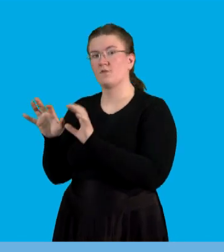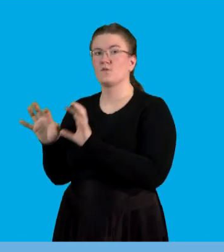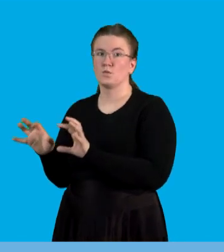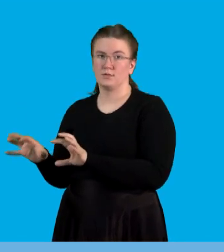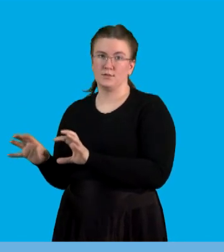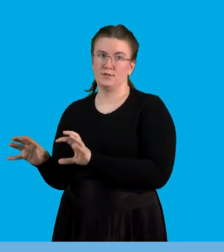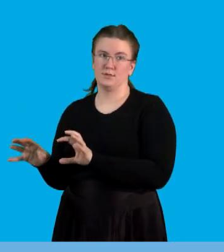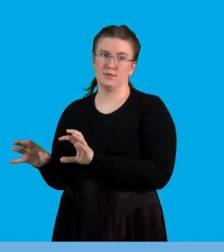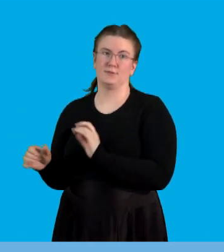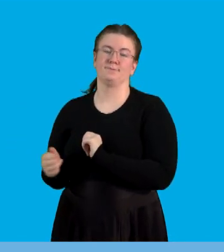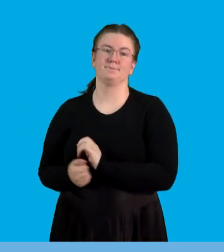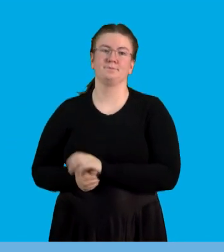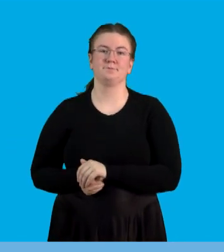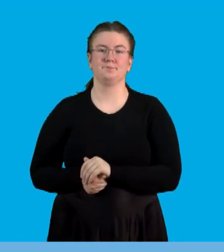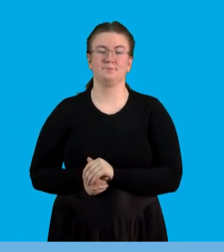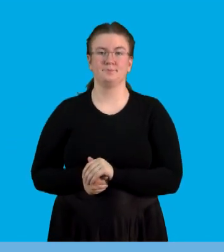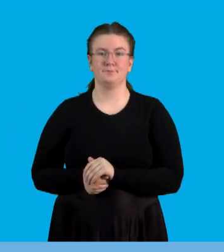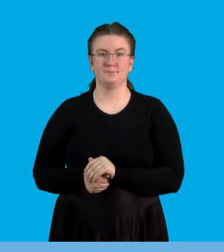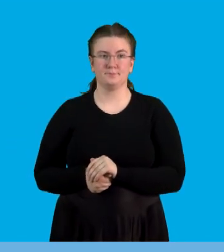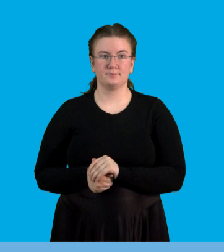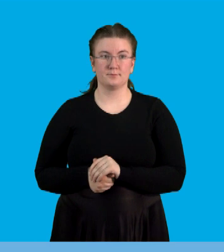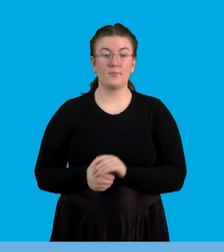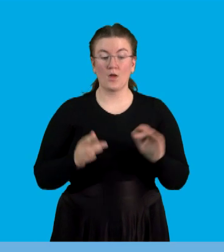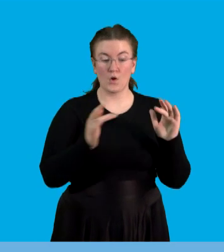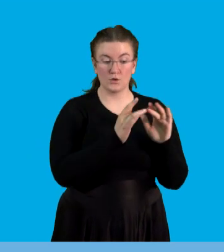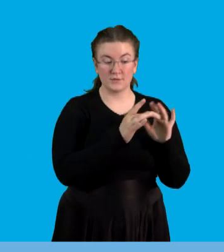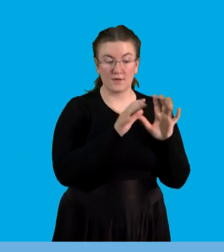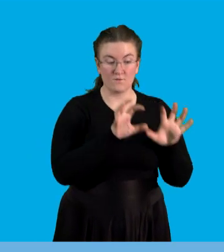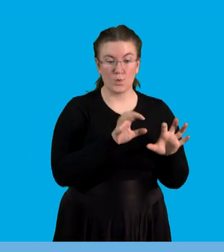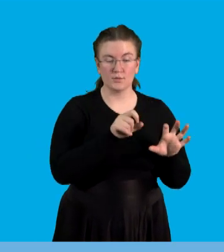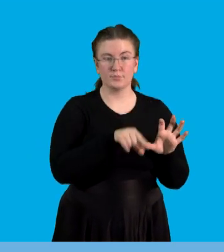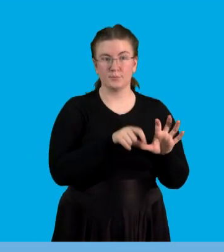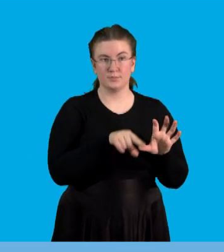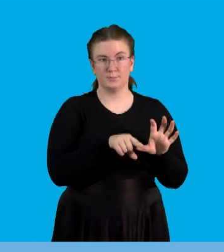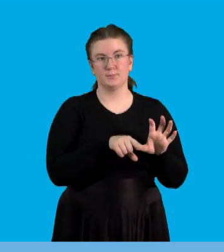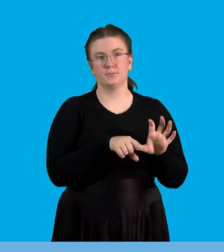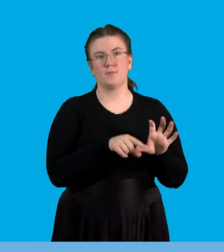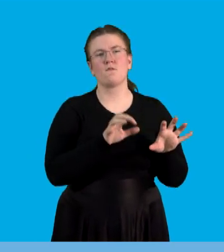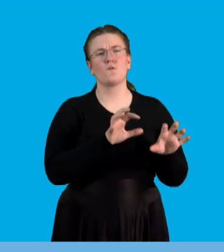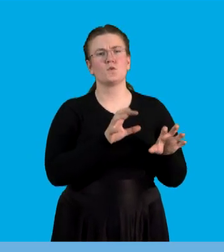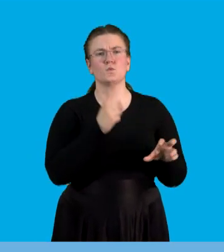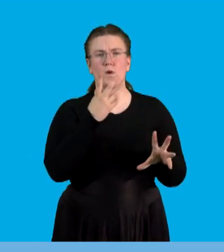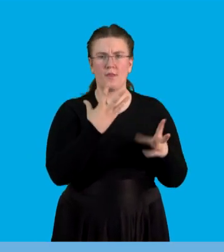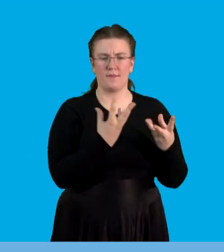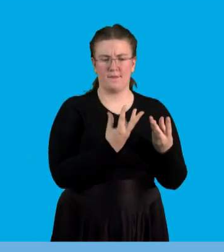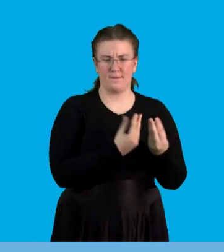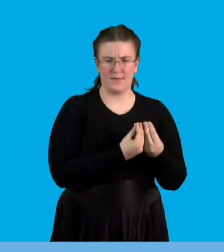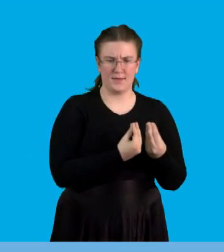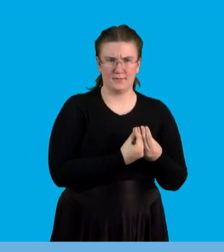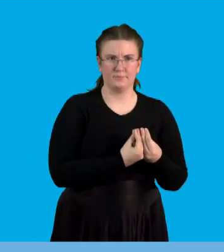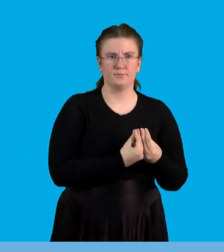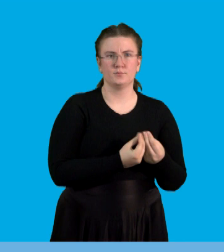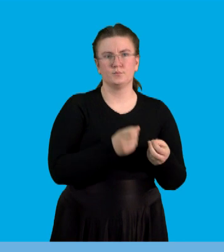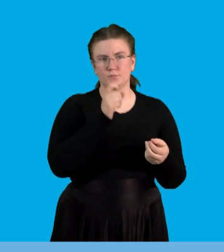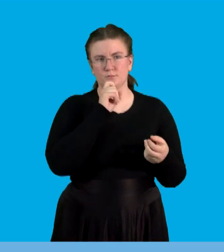are sometimes referred to as the non-contact forces. So a contact force, it is the force that one object exerts on